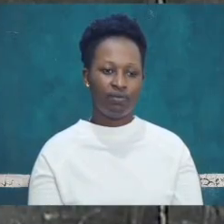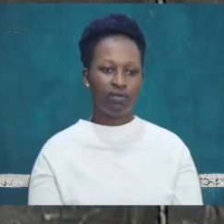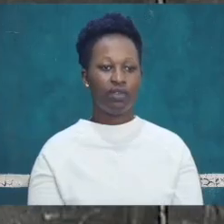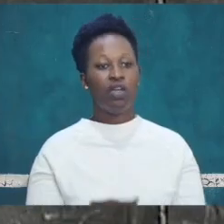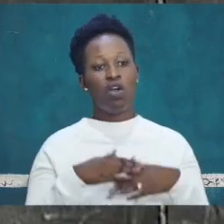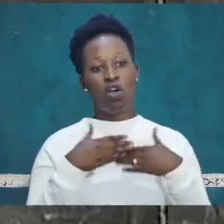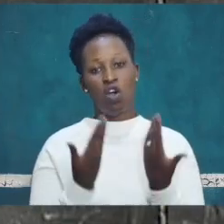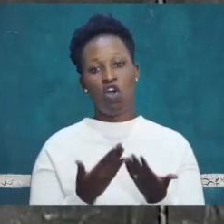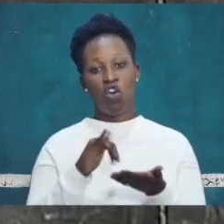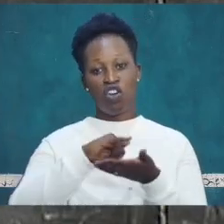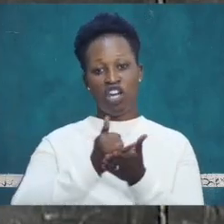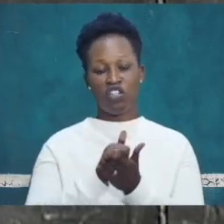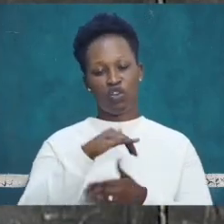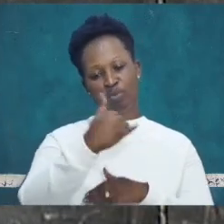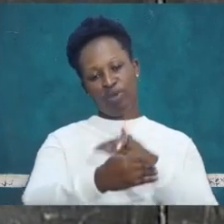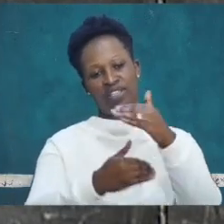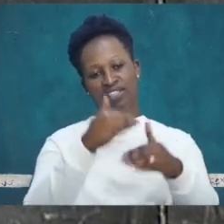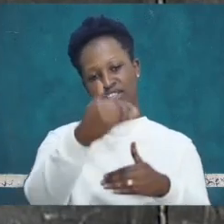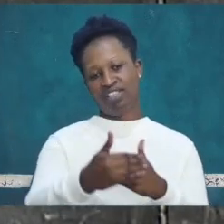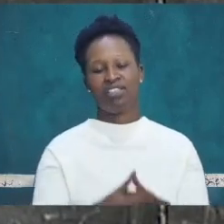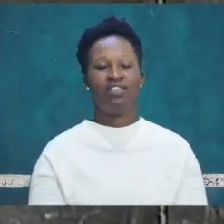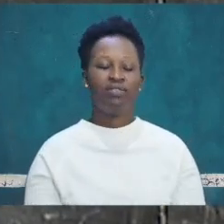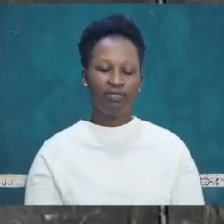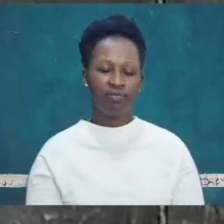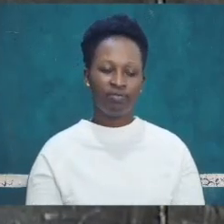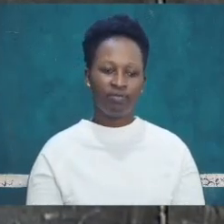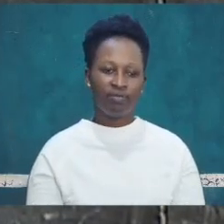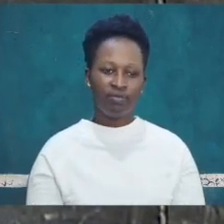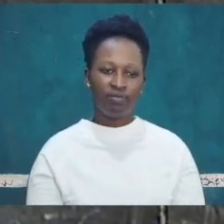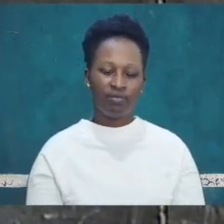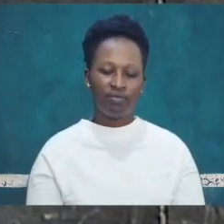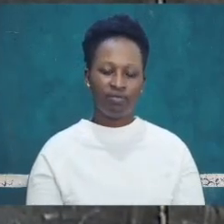or natural processes. You can say by natural